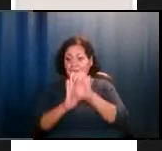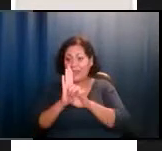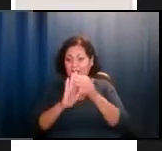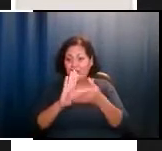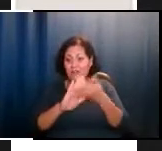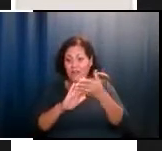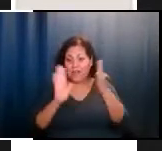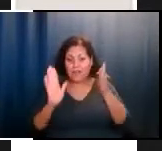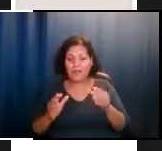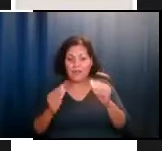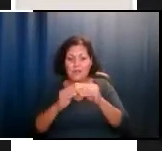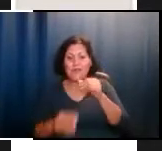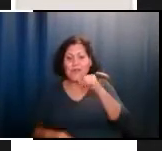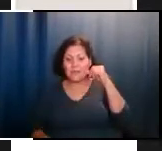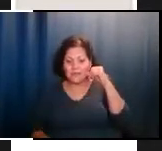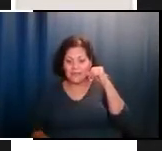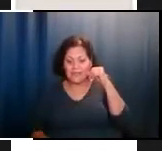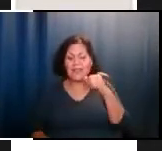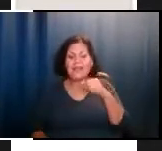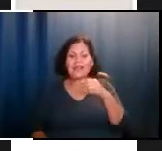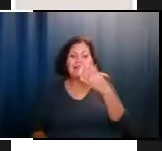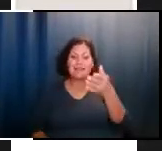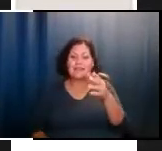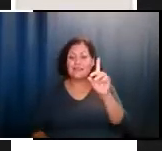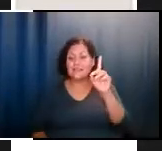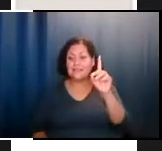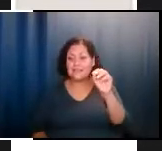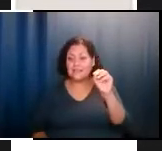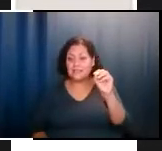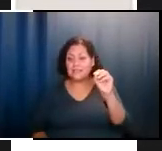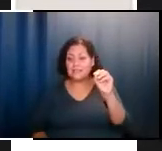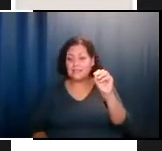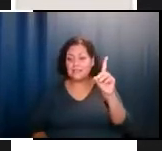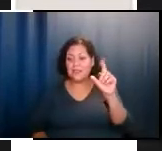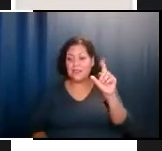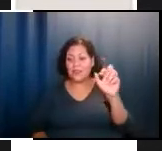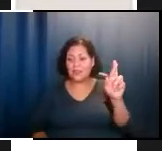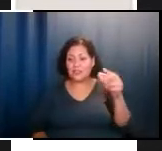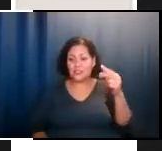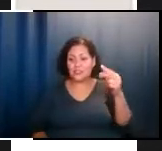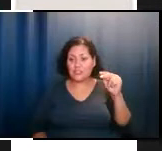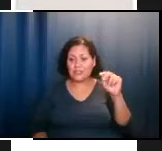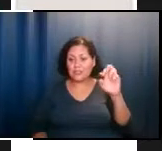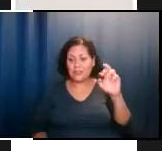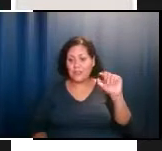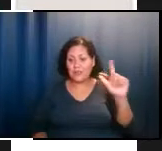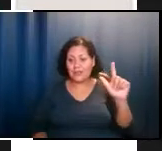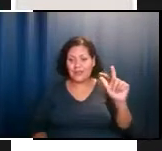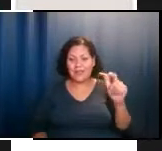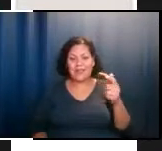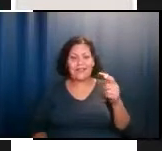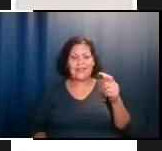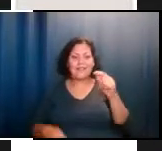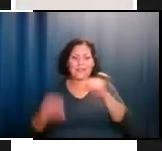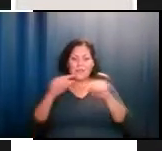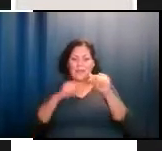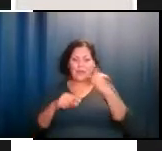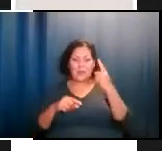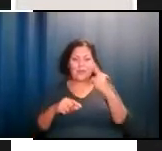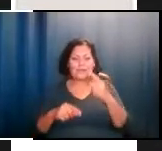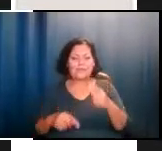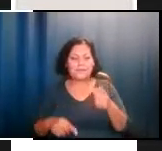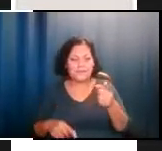more Amazon and Dollar General here. And let me go back one slide, let's